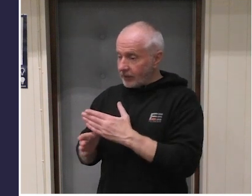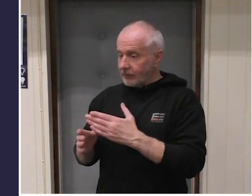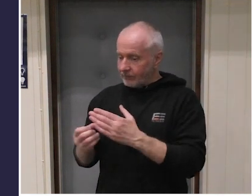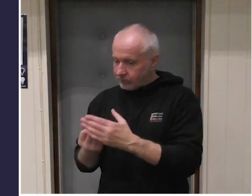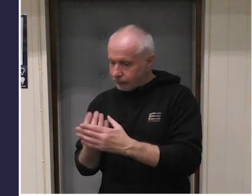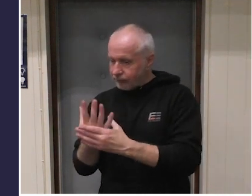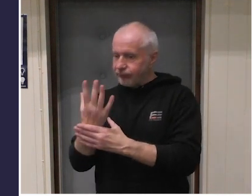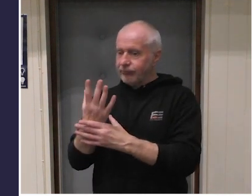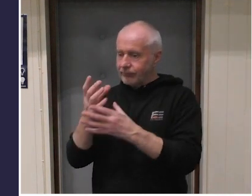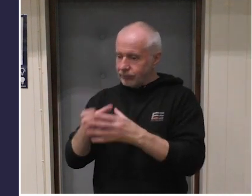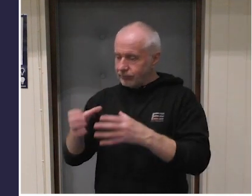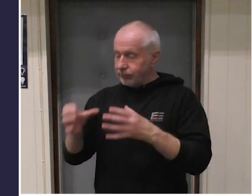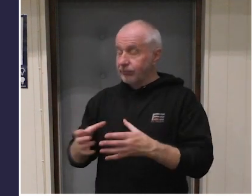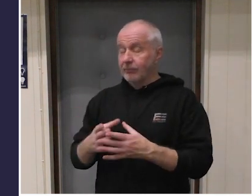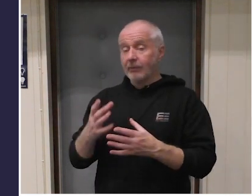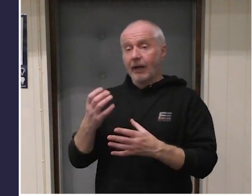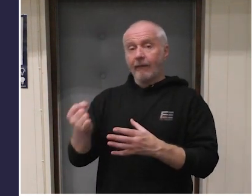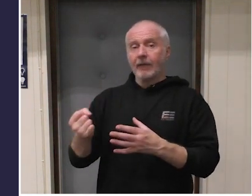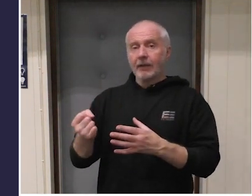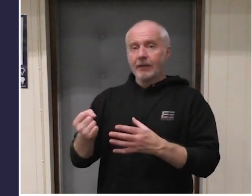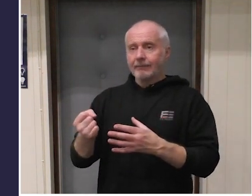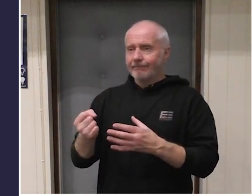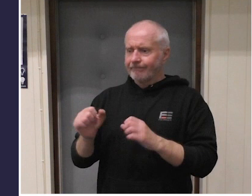is essentially an unsolved problem for physics.